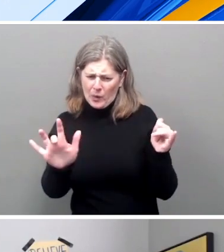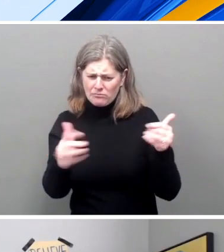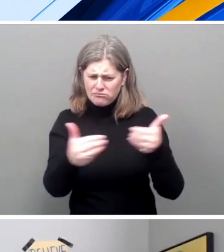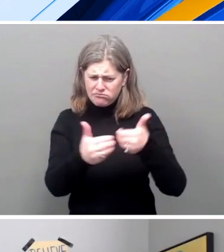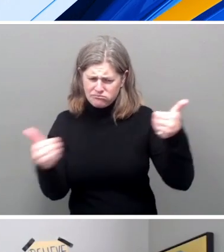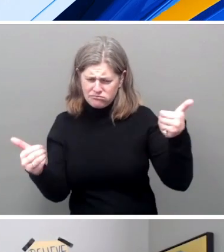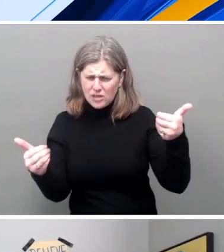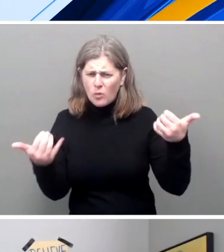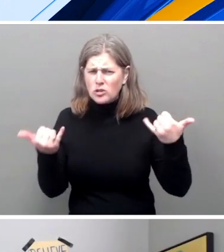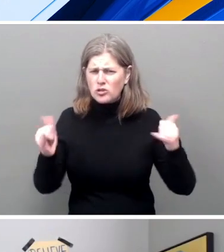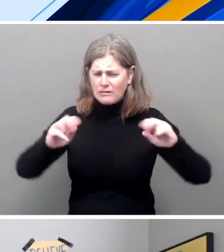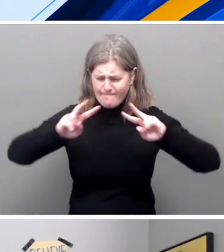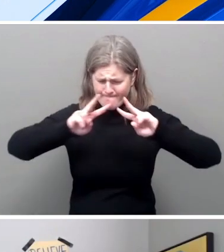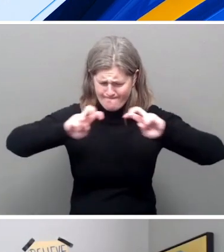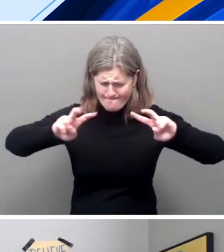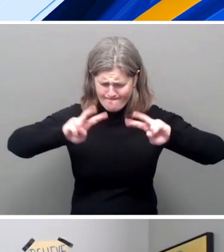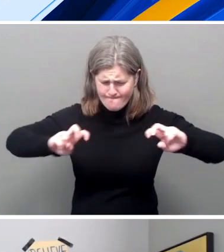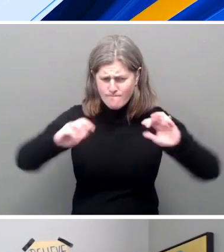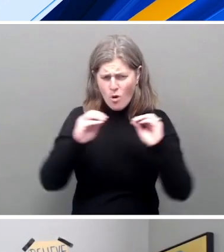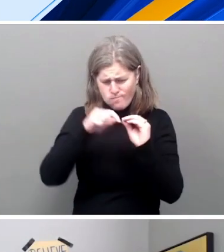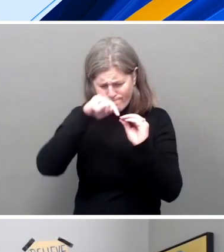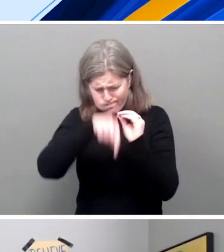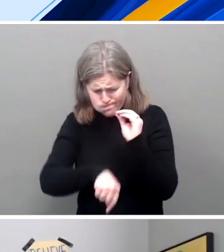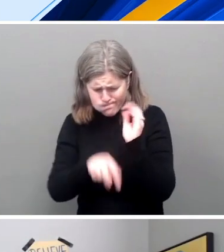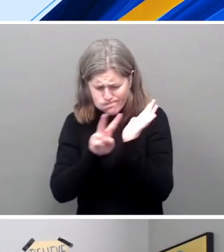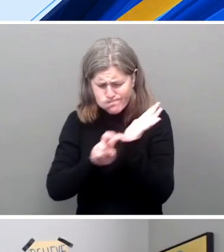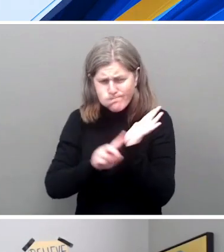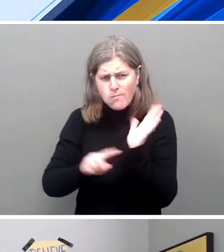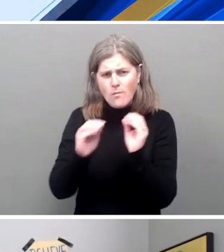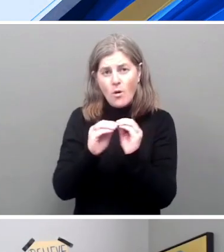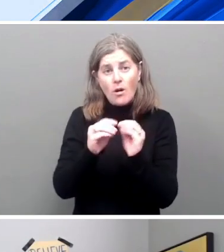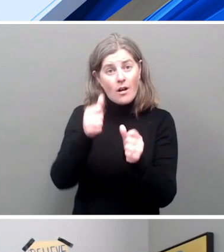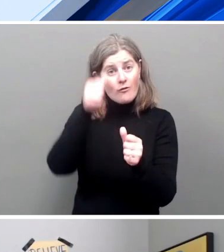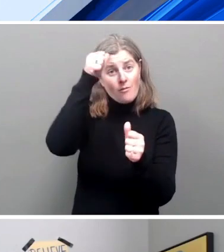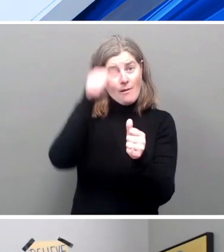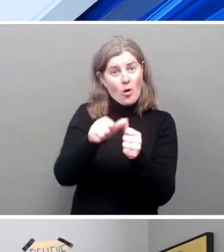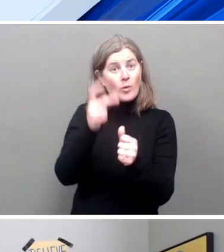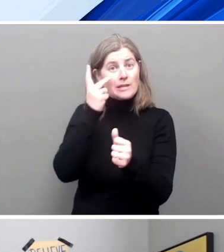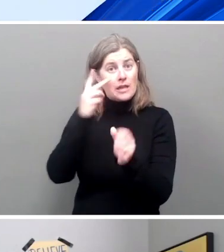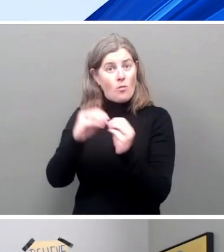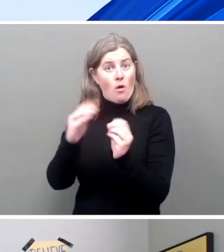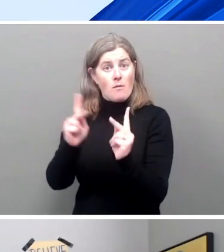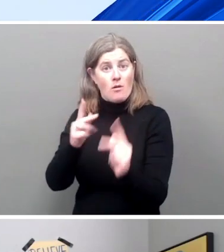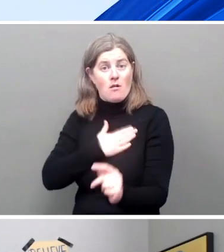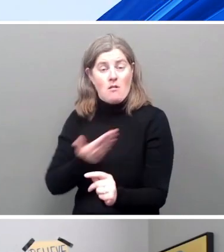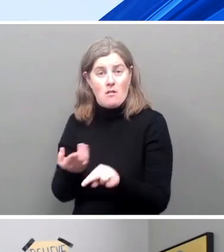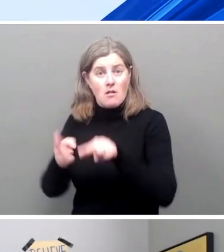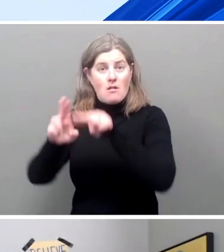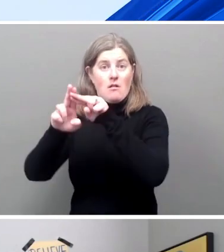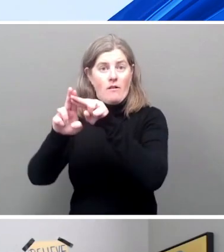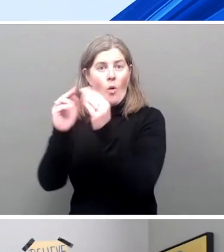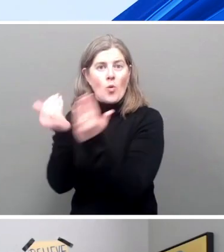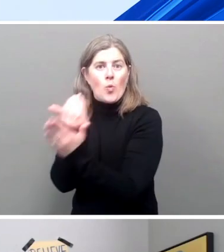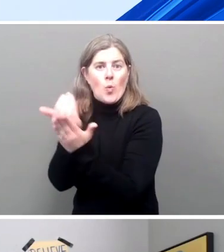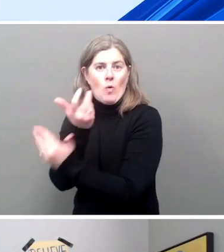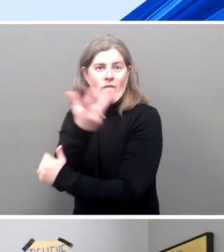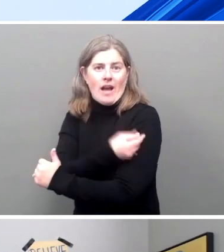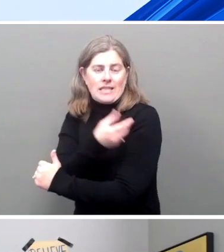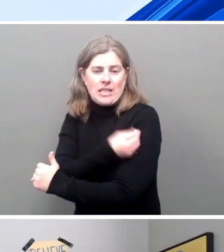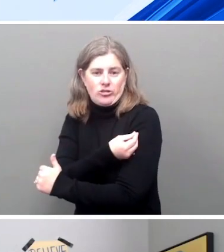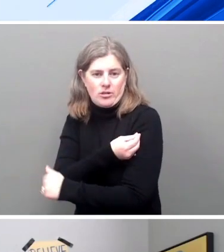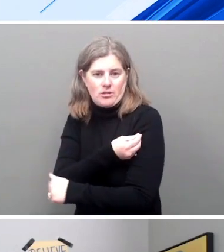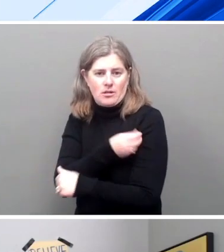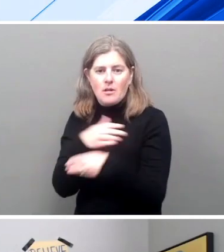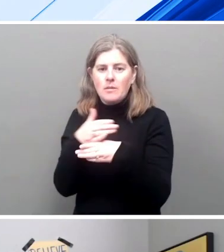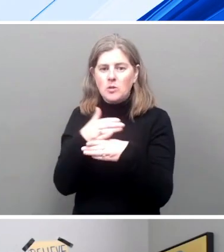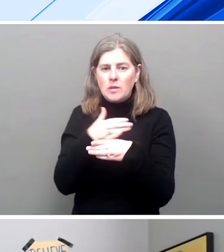of drilling into that. Now, remember, we are seeing an uptick in new vaccinations. I think between